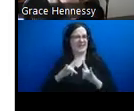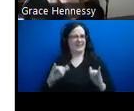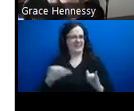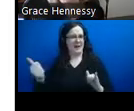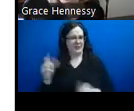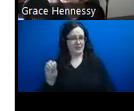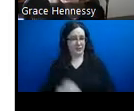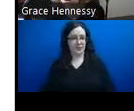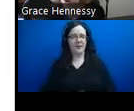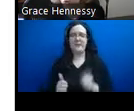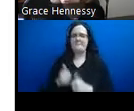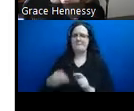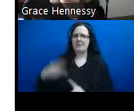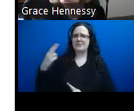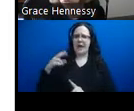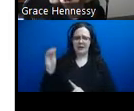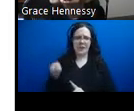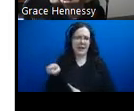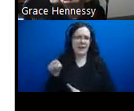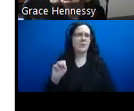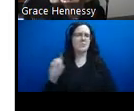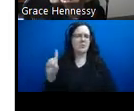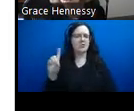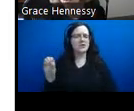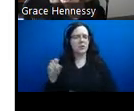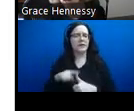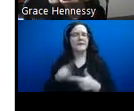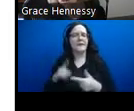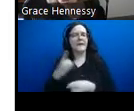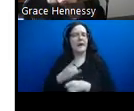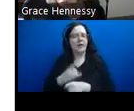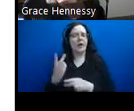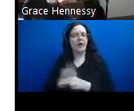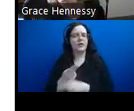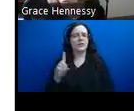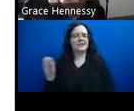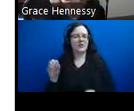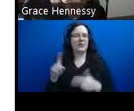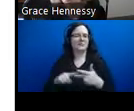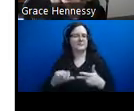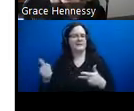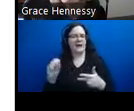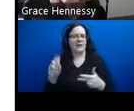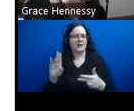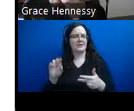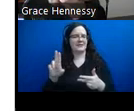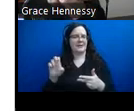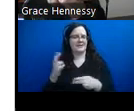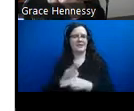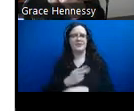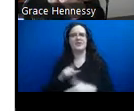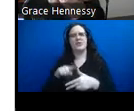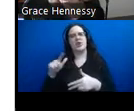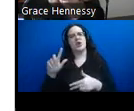mood disorders, alcohol use disorder, anxiety disorders, and other substance use disorders. So 23%,